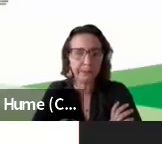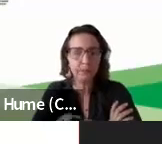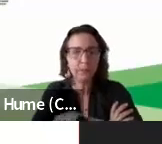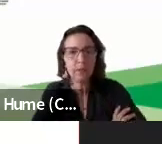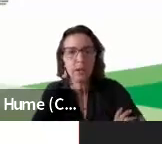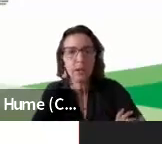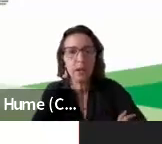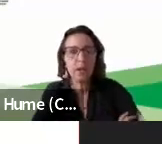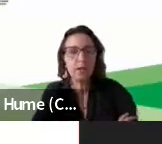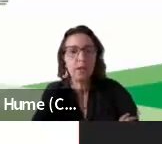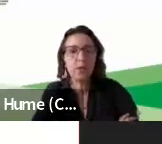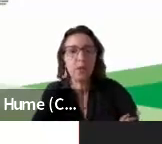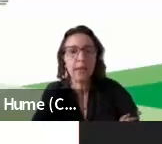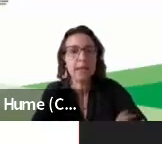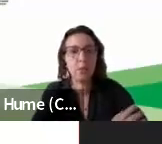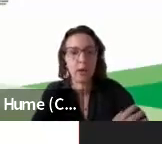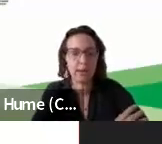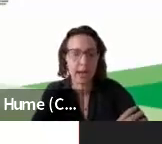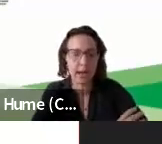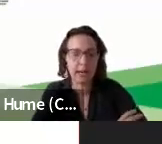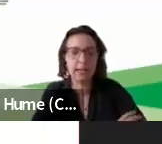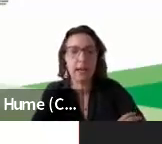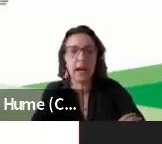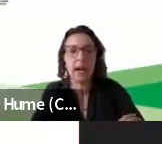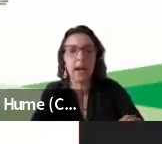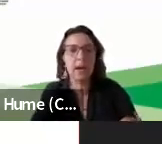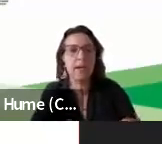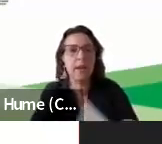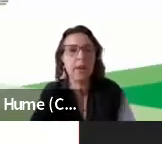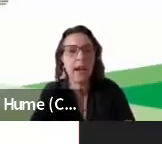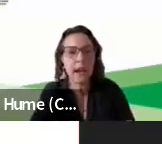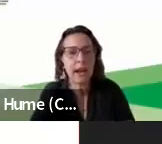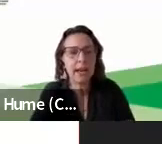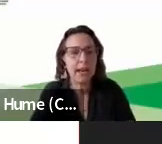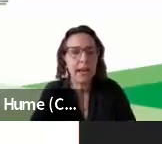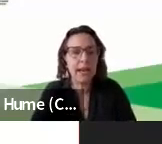problems are. So that's one of the guides.